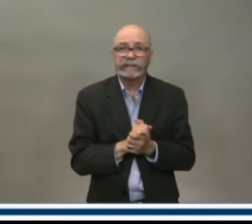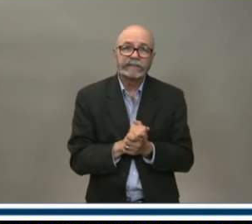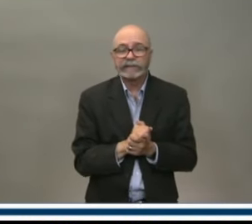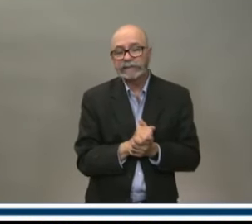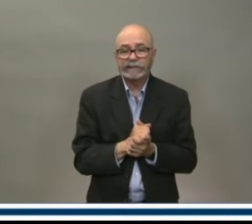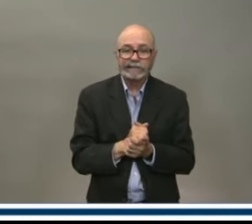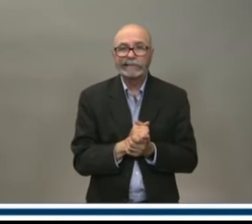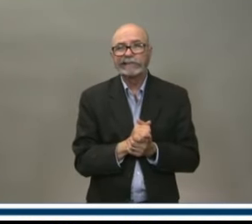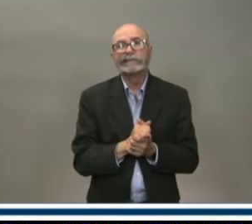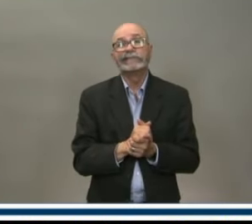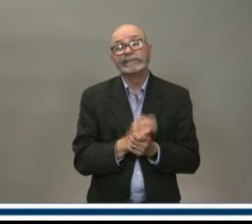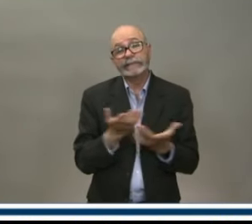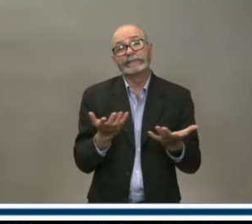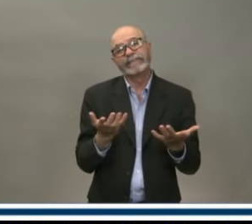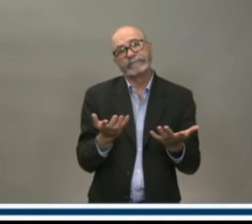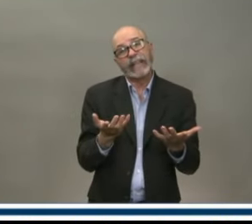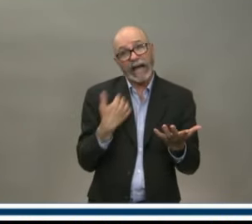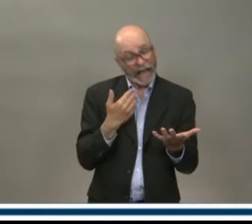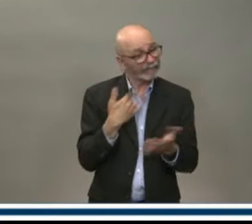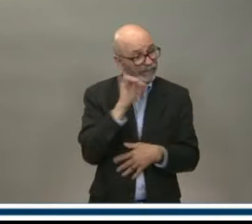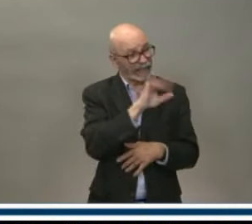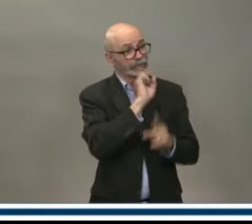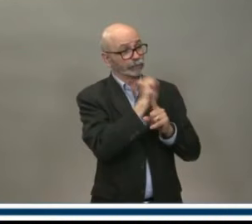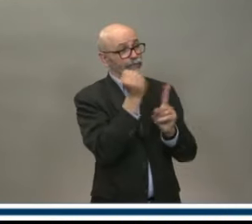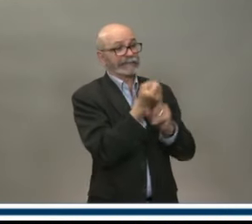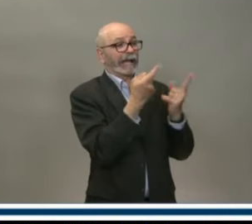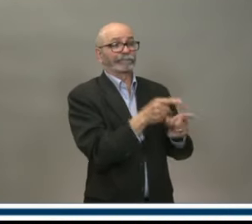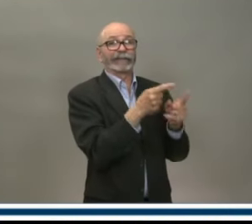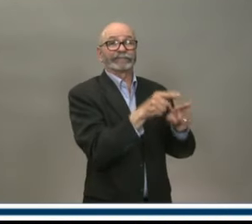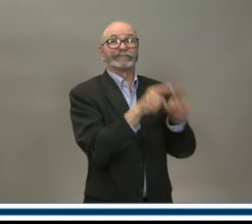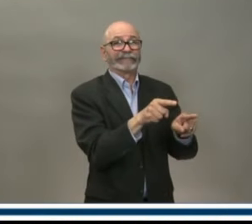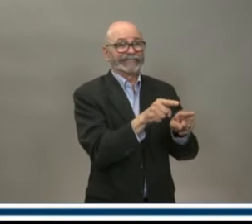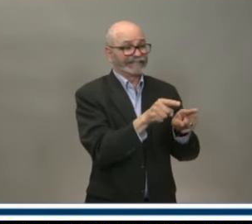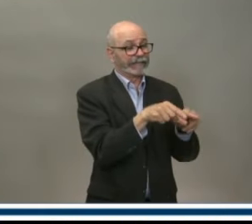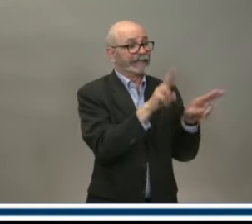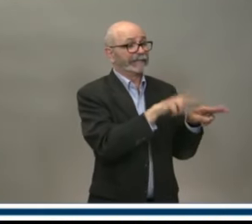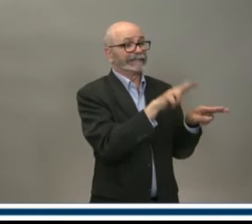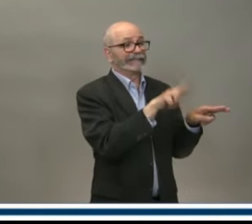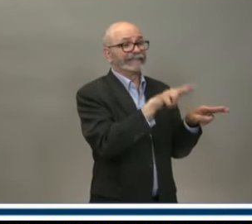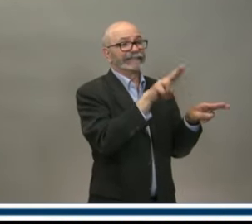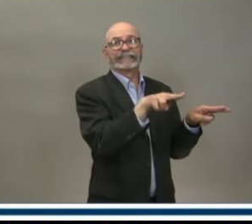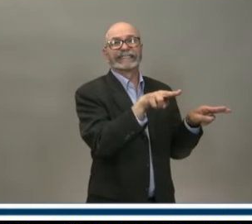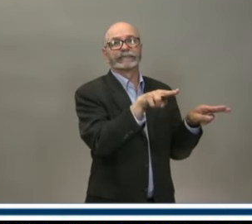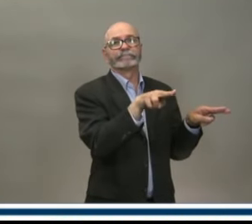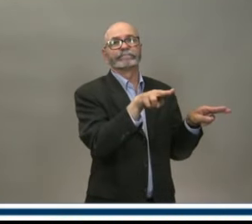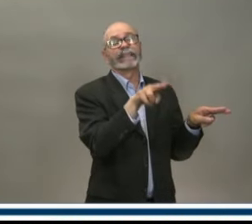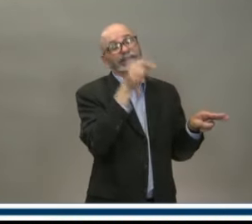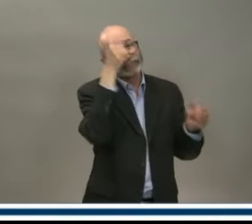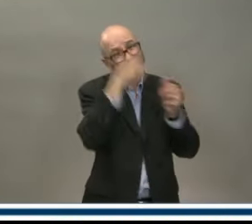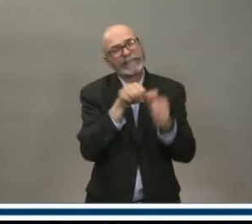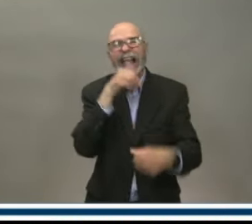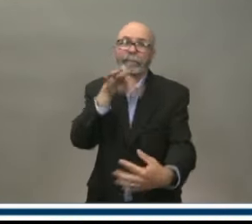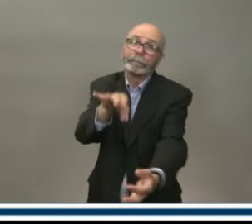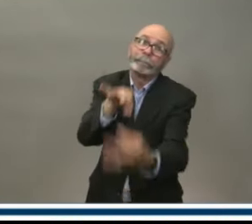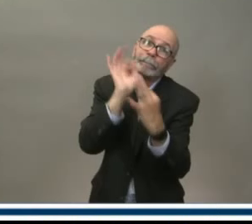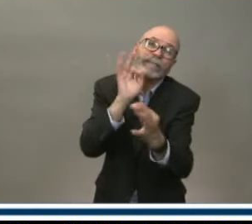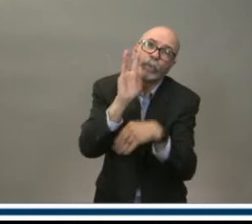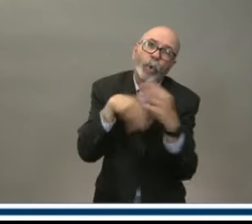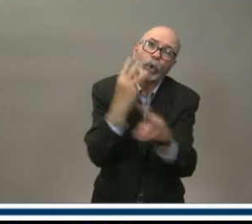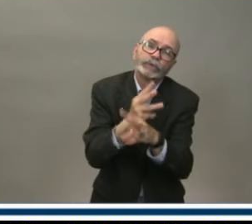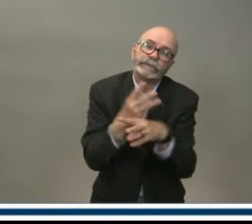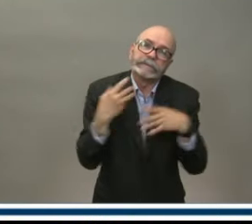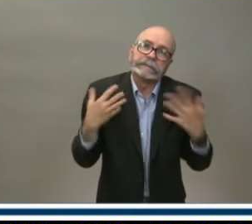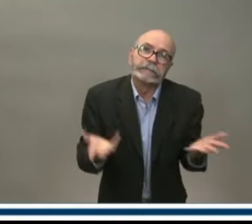Even when we have those situations, as not ideal, but what steps can be taken